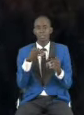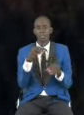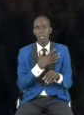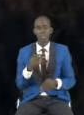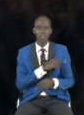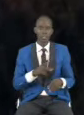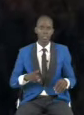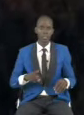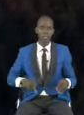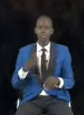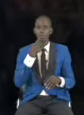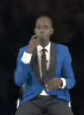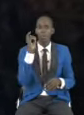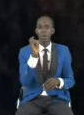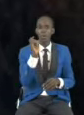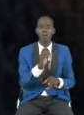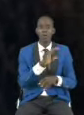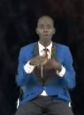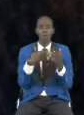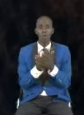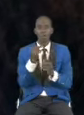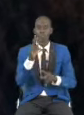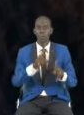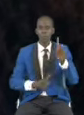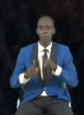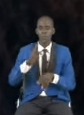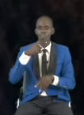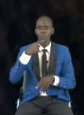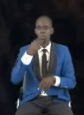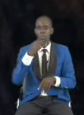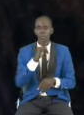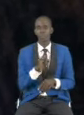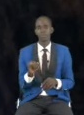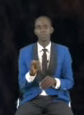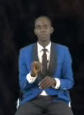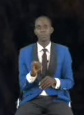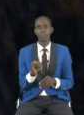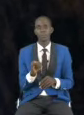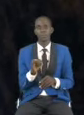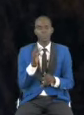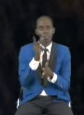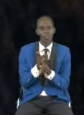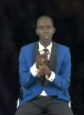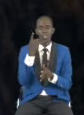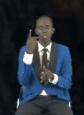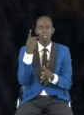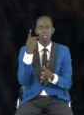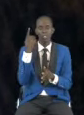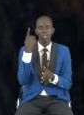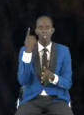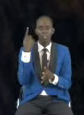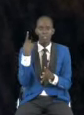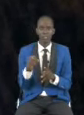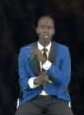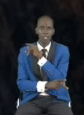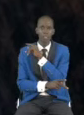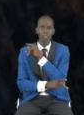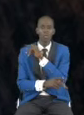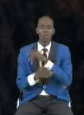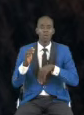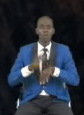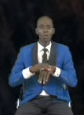commanded all the people, saying, keep the Passover unto the Lord your